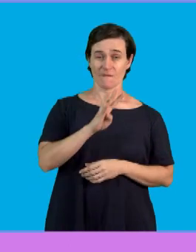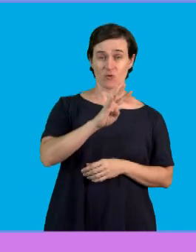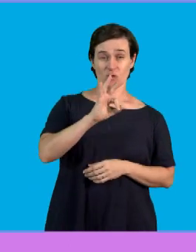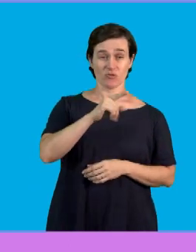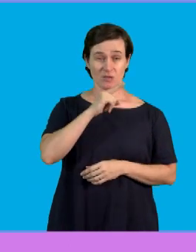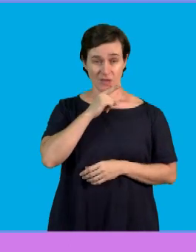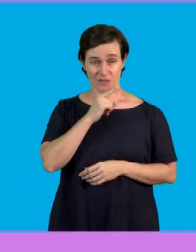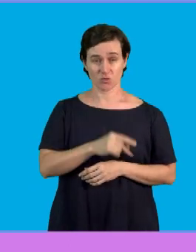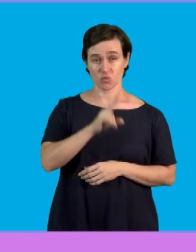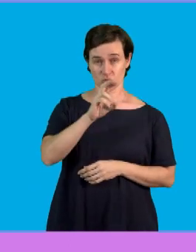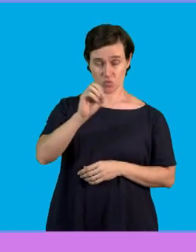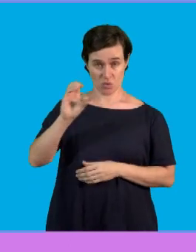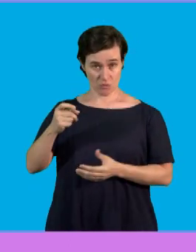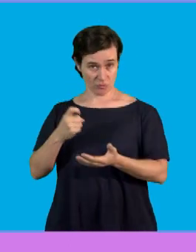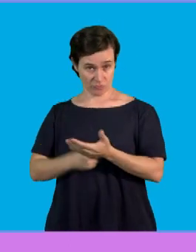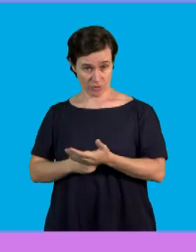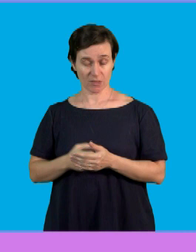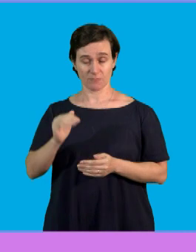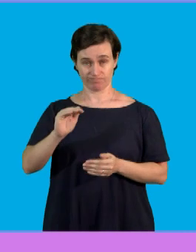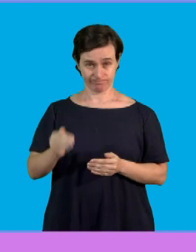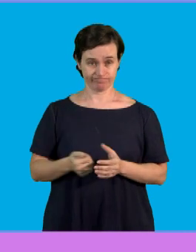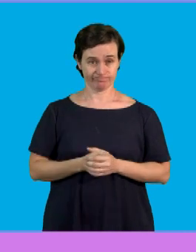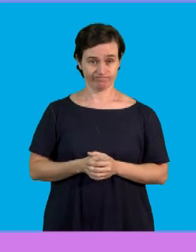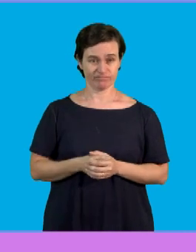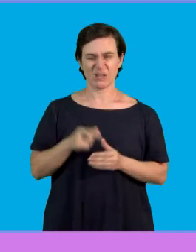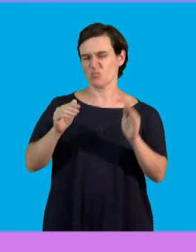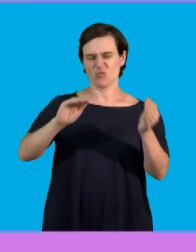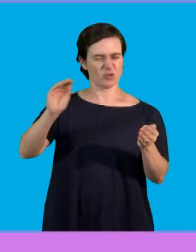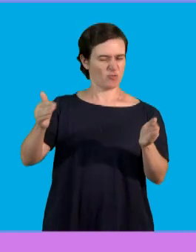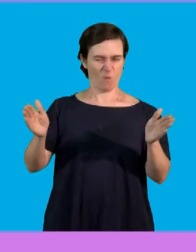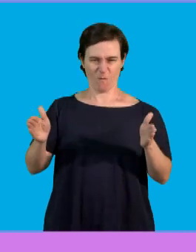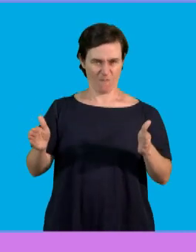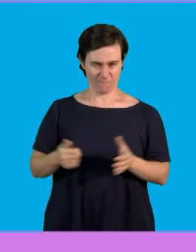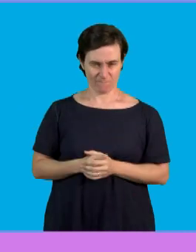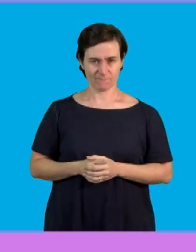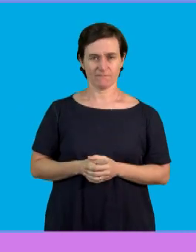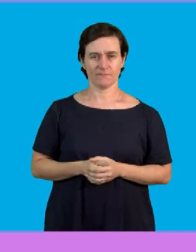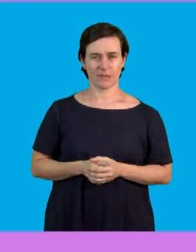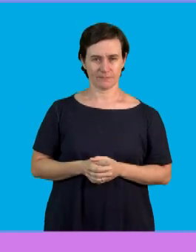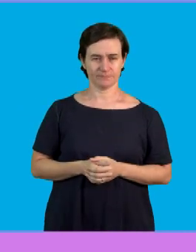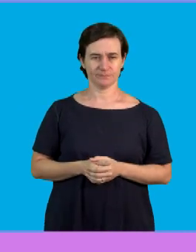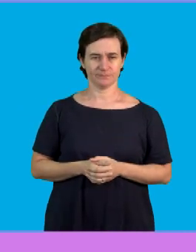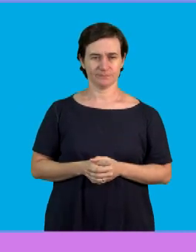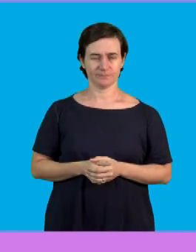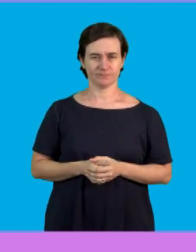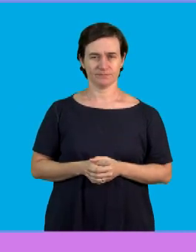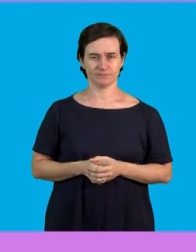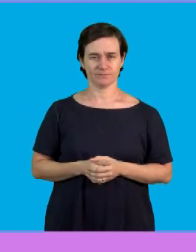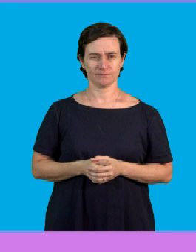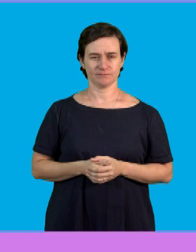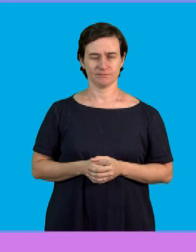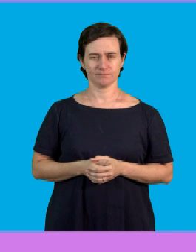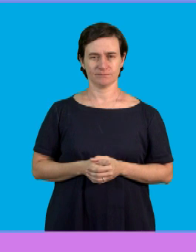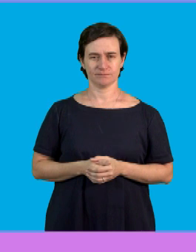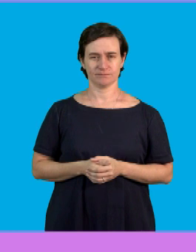43,200 rand. So we no longer put back the brackets because on this step we are working